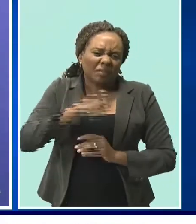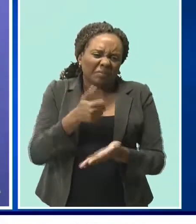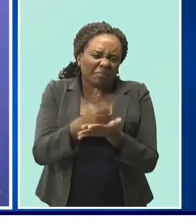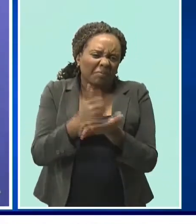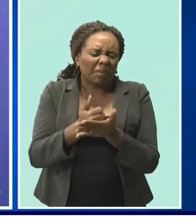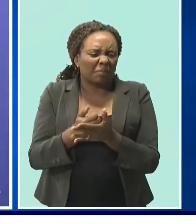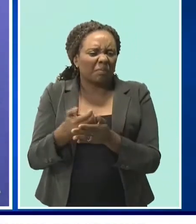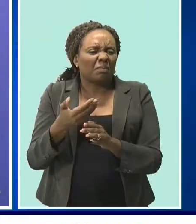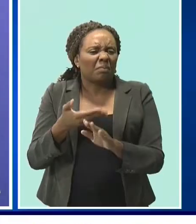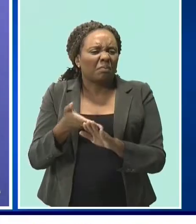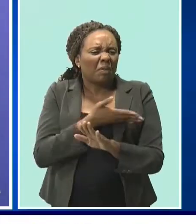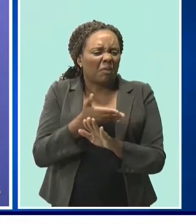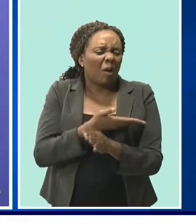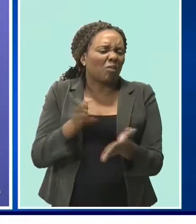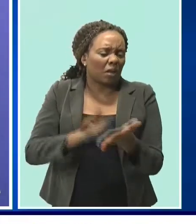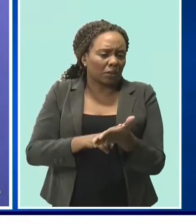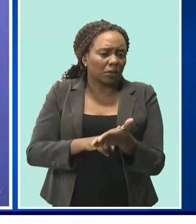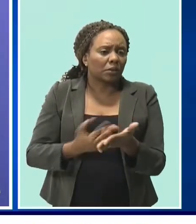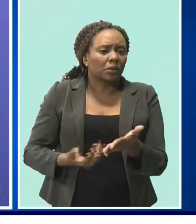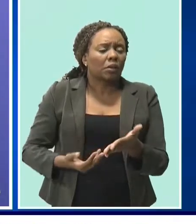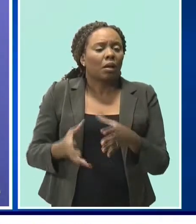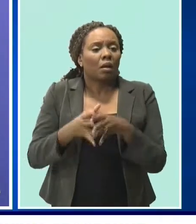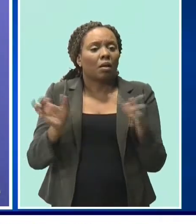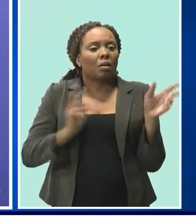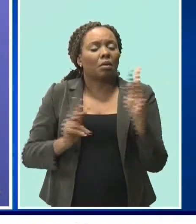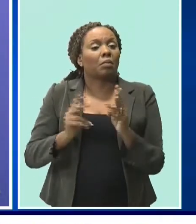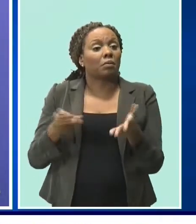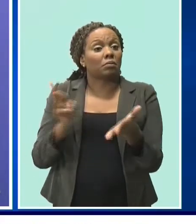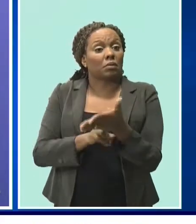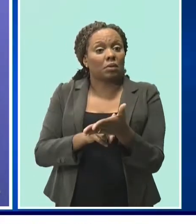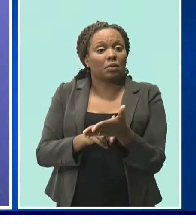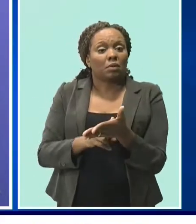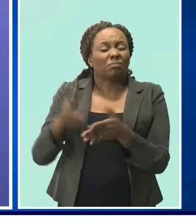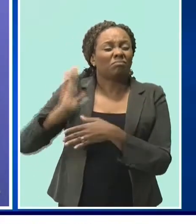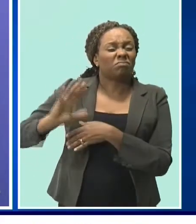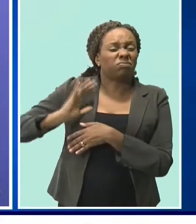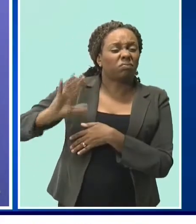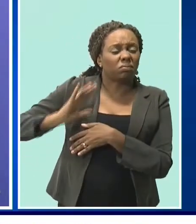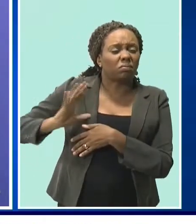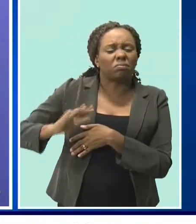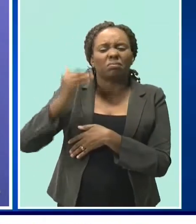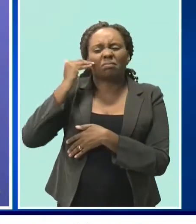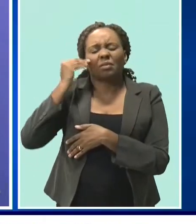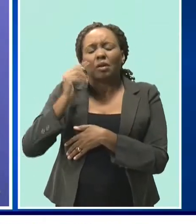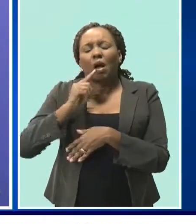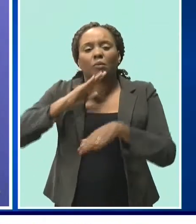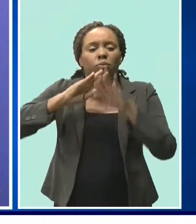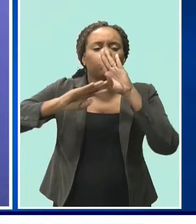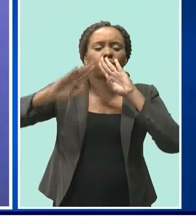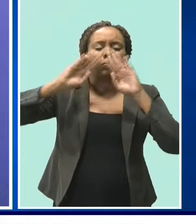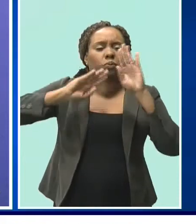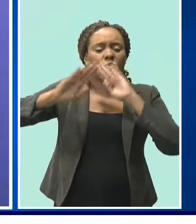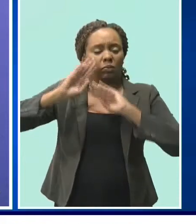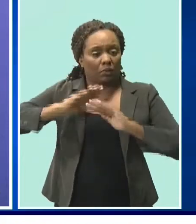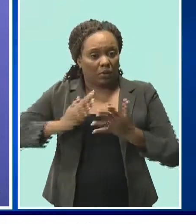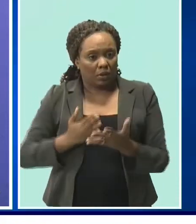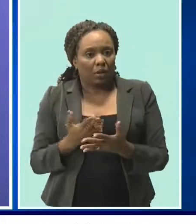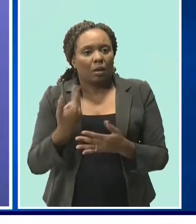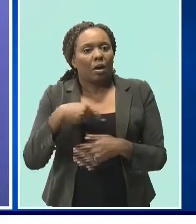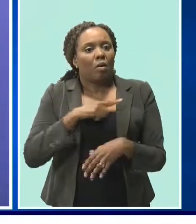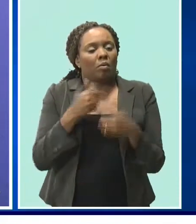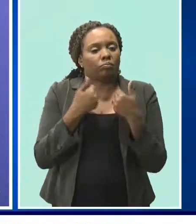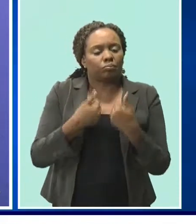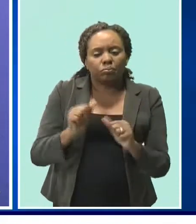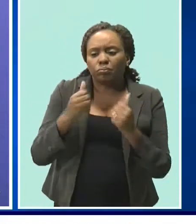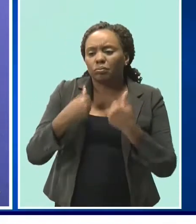have registered before. There are a number of persons who would have registered a while back, and I know that it's very frustrating for them. And we are doing all in